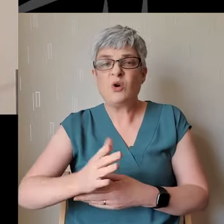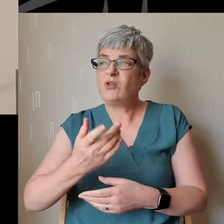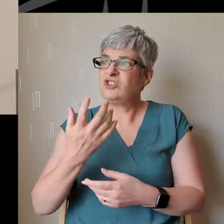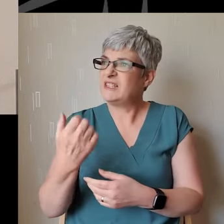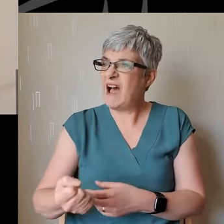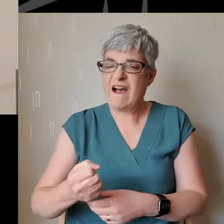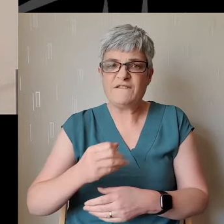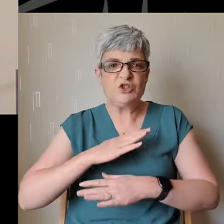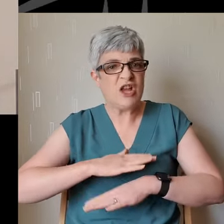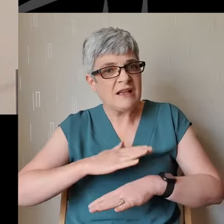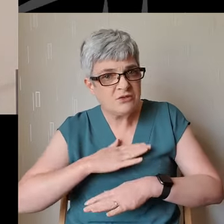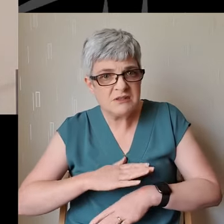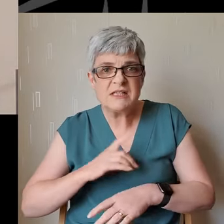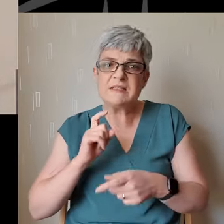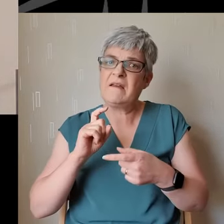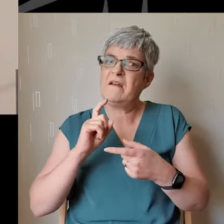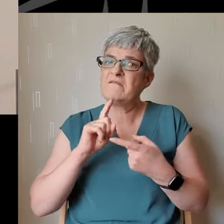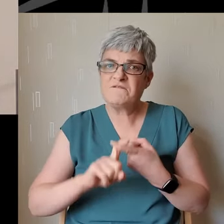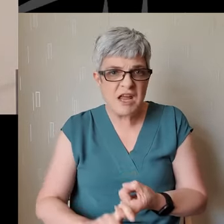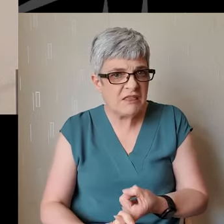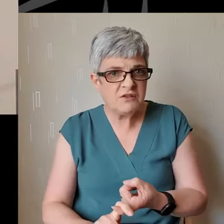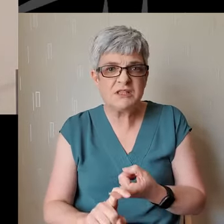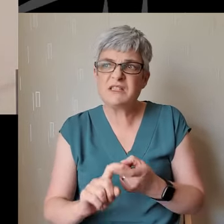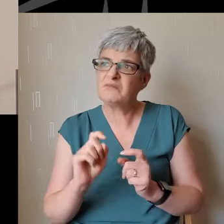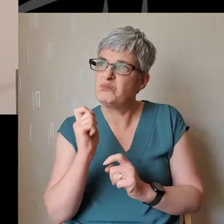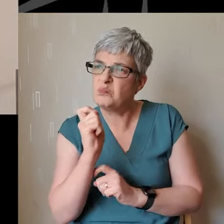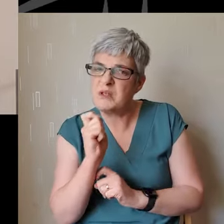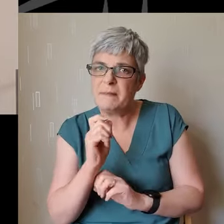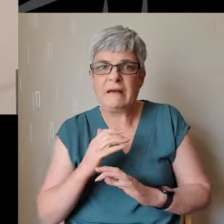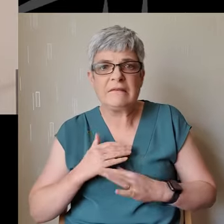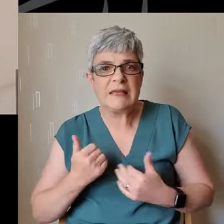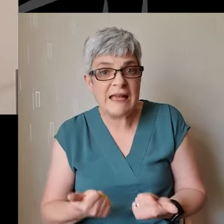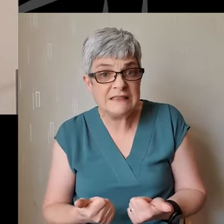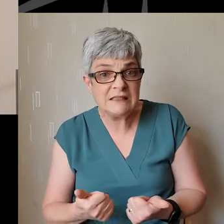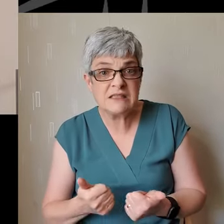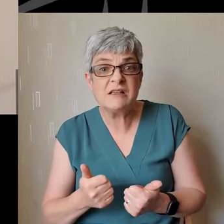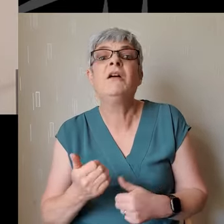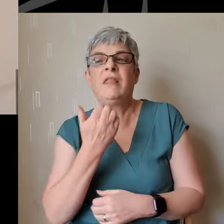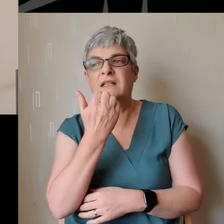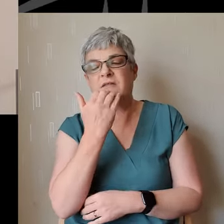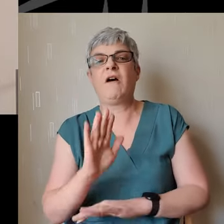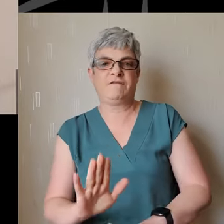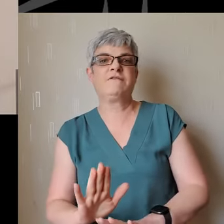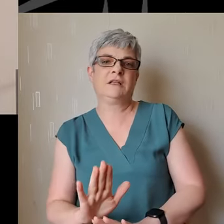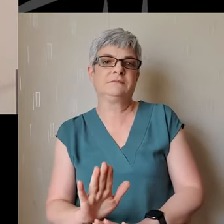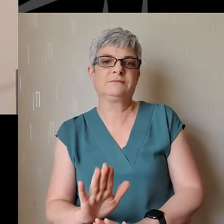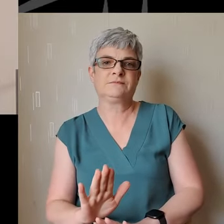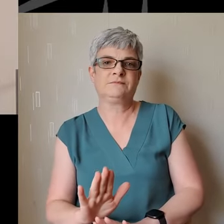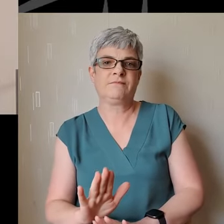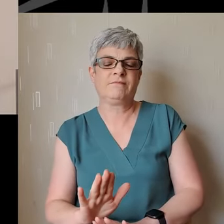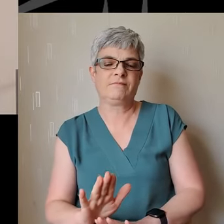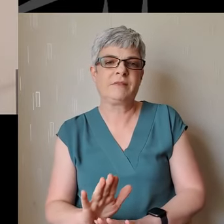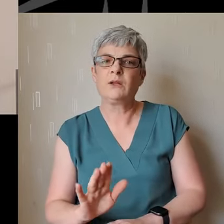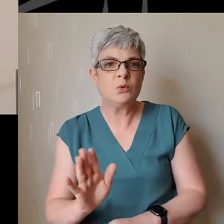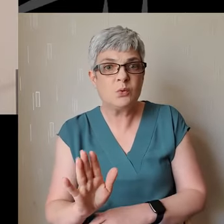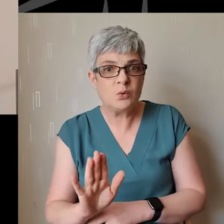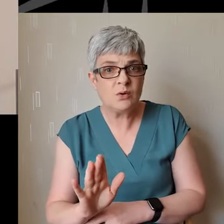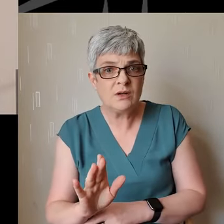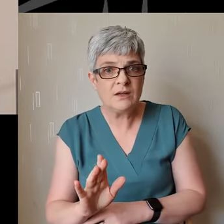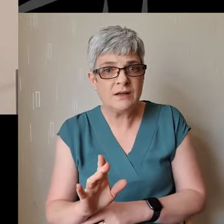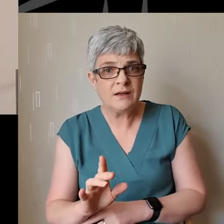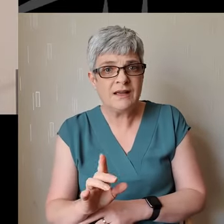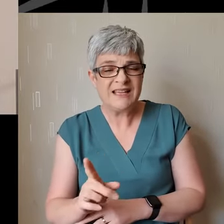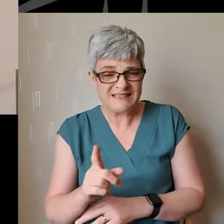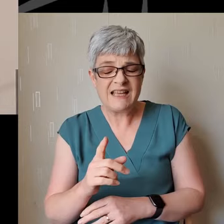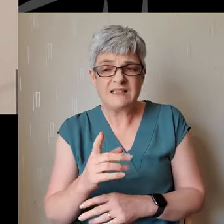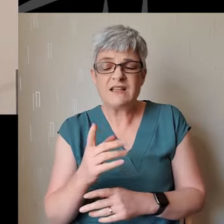gentleness, to have some faithfulness, a wee bit of kindness, and well, that's our orchard full enough or busy enough. No, he's saying that if the